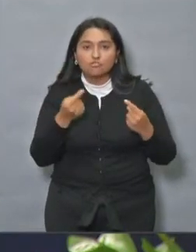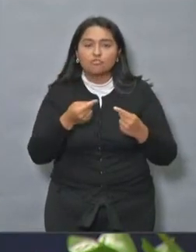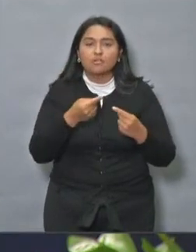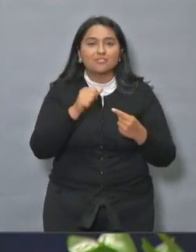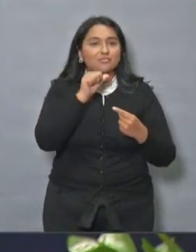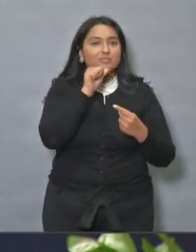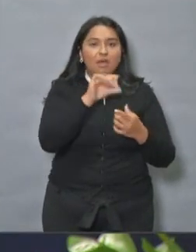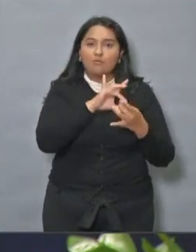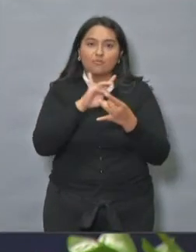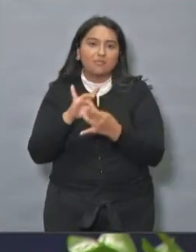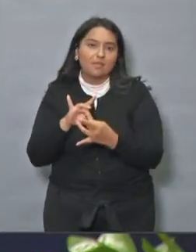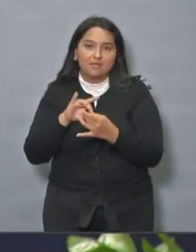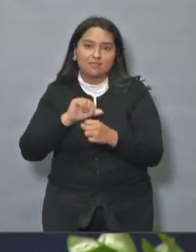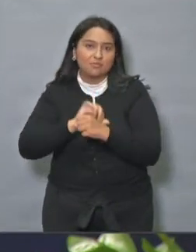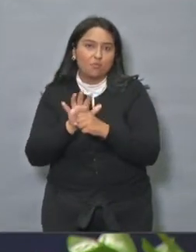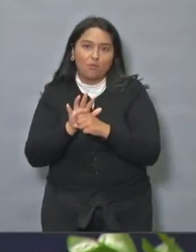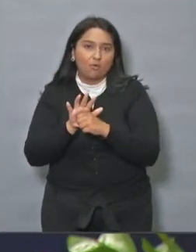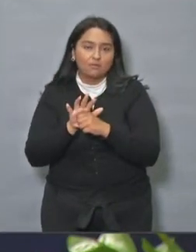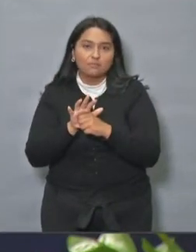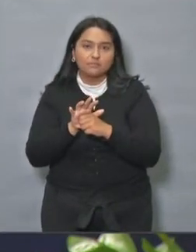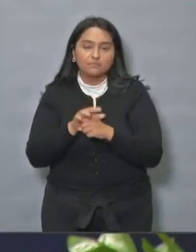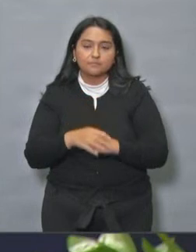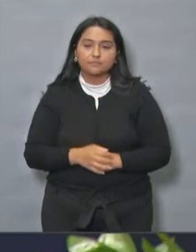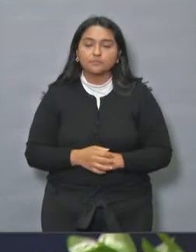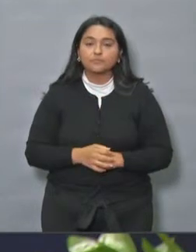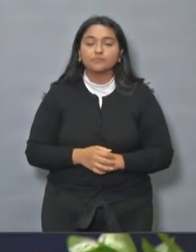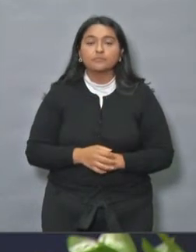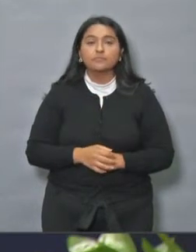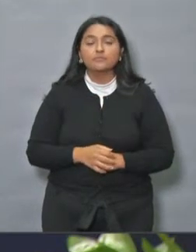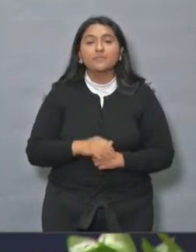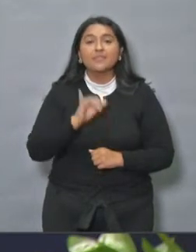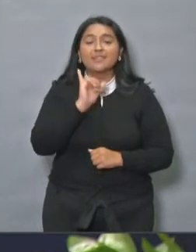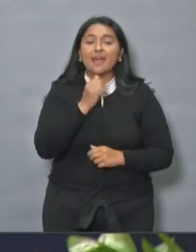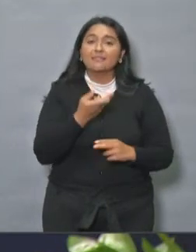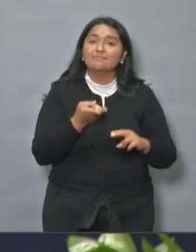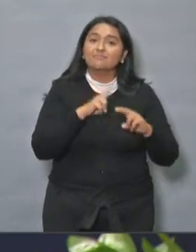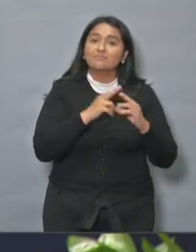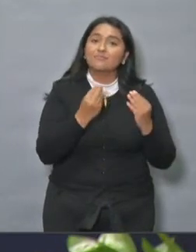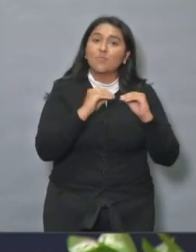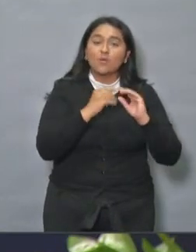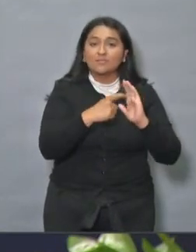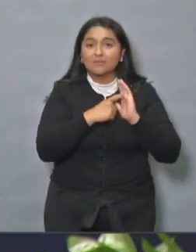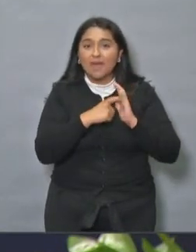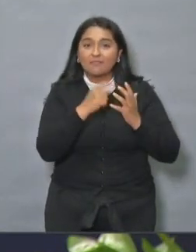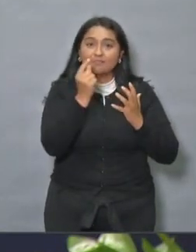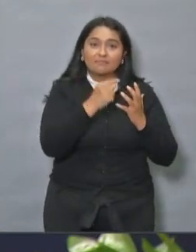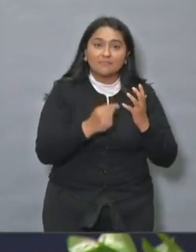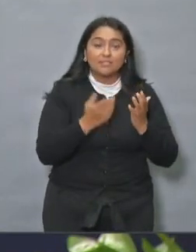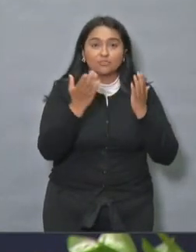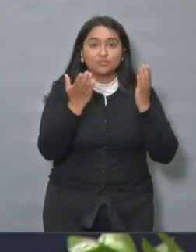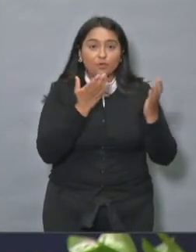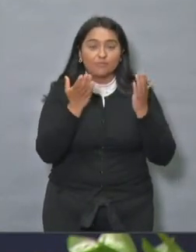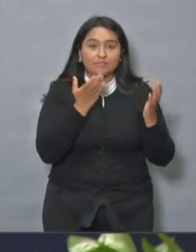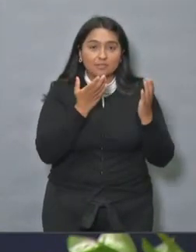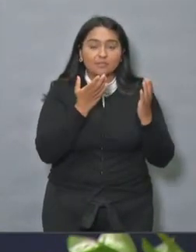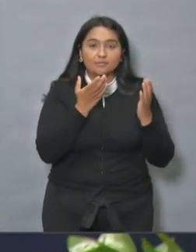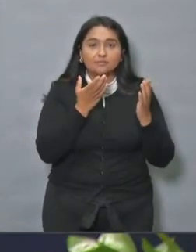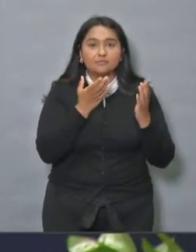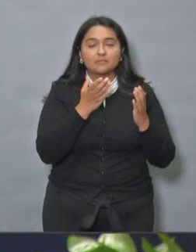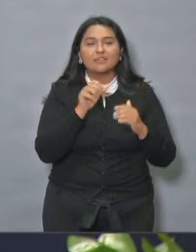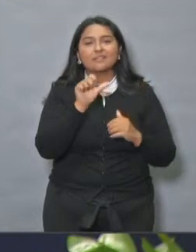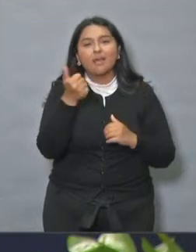than COVID-19. And because of this increased demand for services among these non-COVID-19 patients, as well as